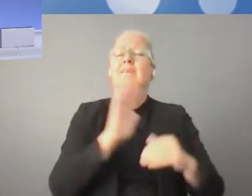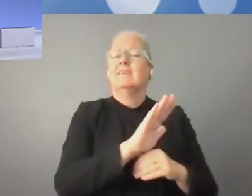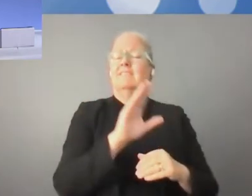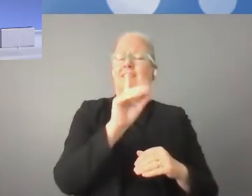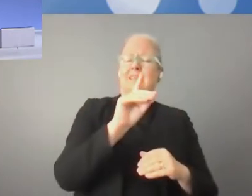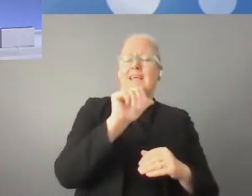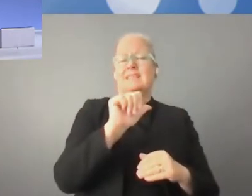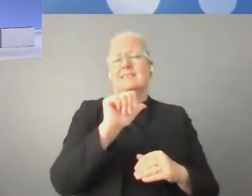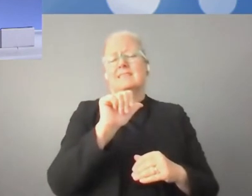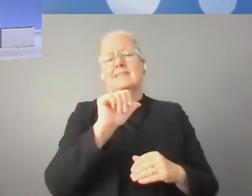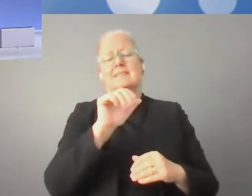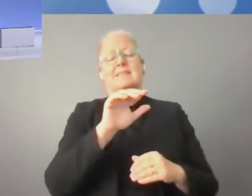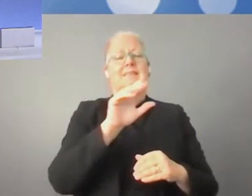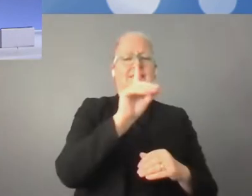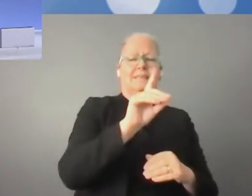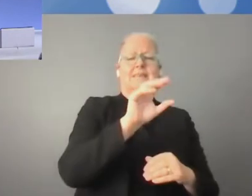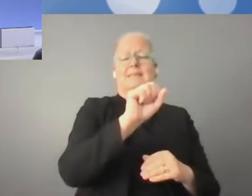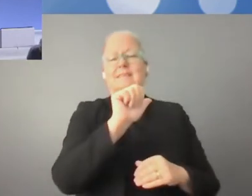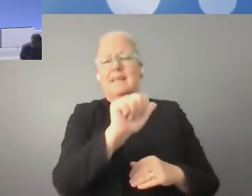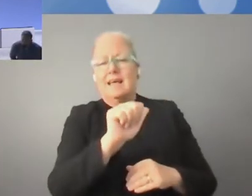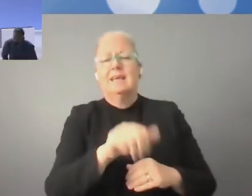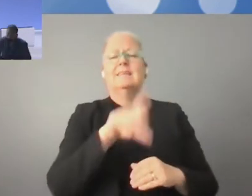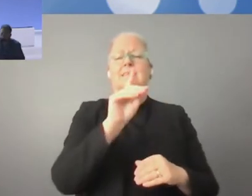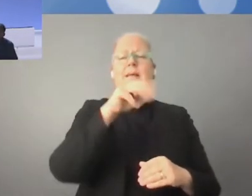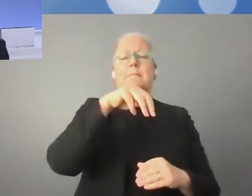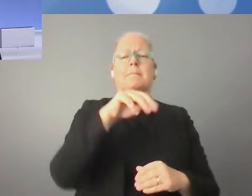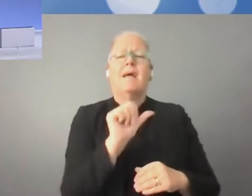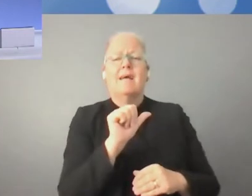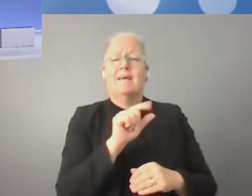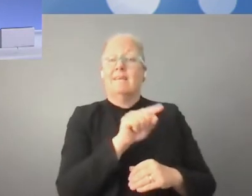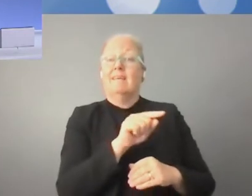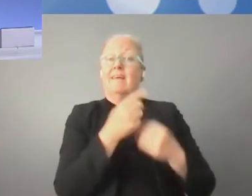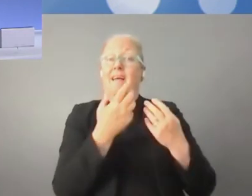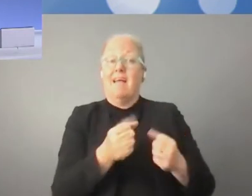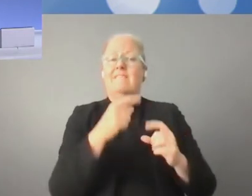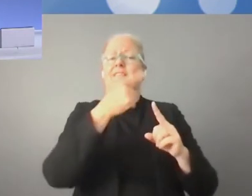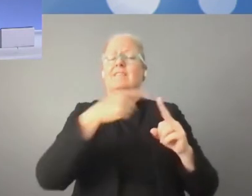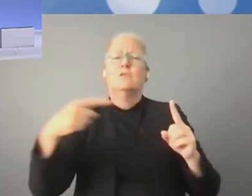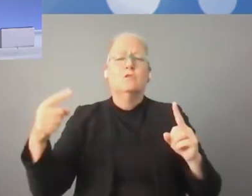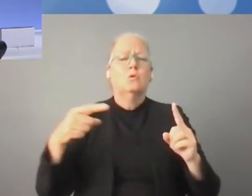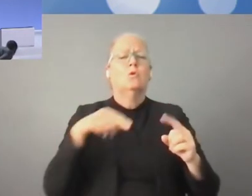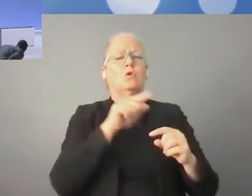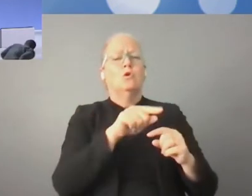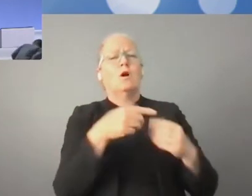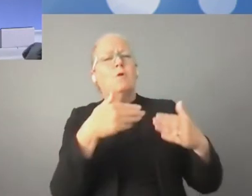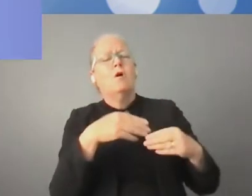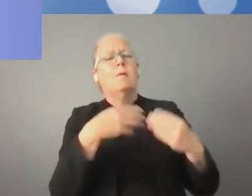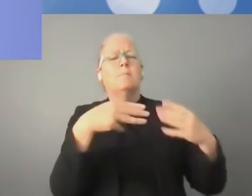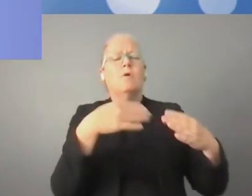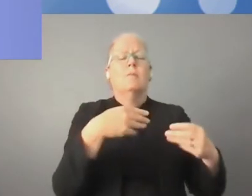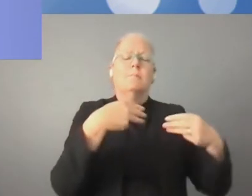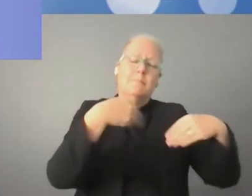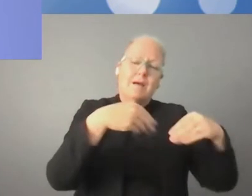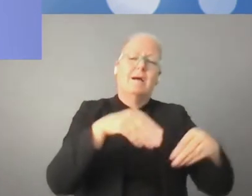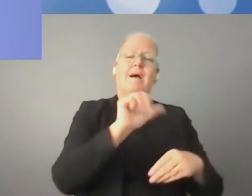digital market tax digitec services act considering also discussions on the platforms and the future in that sense of the internet